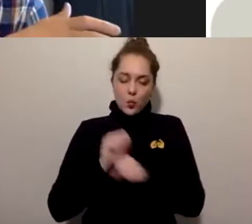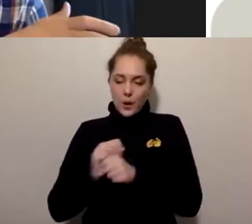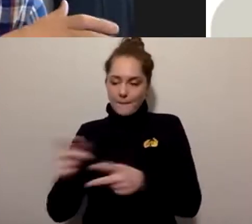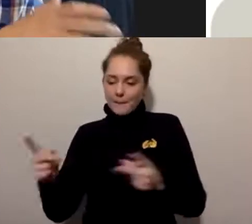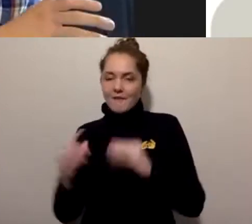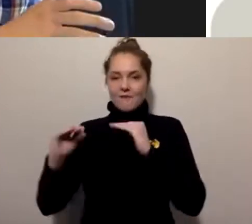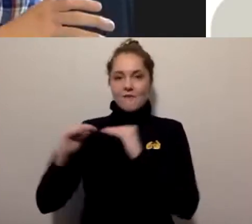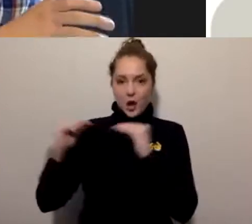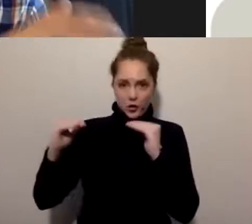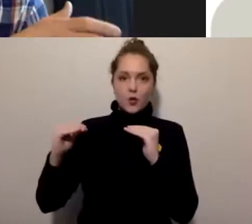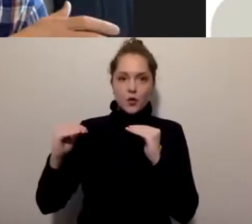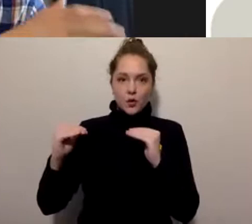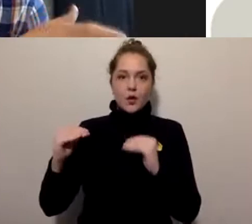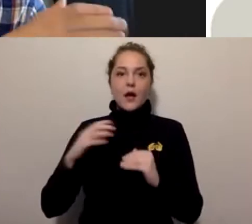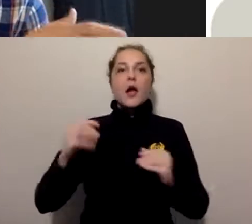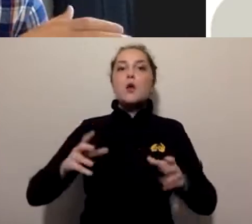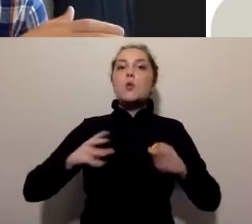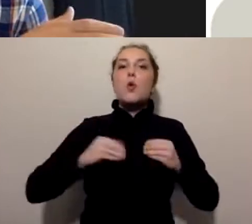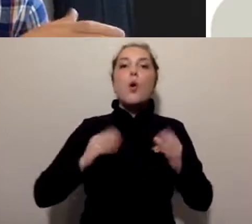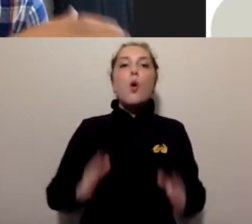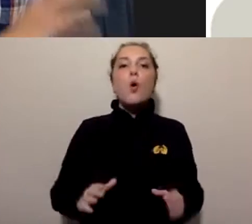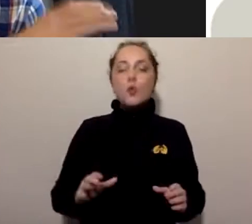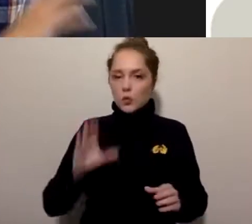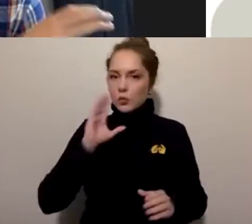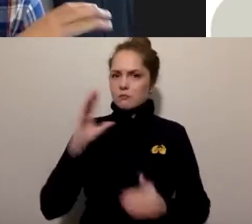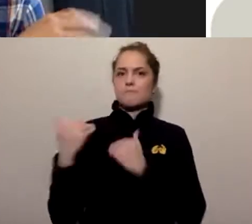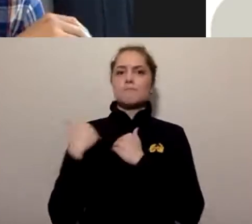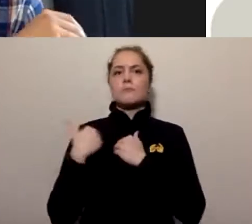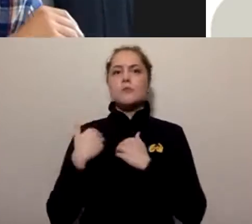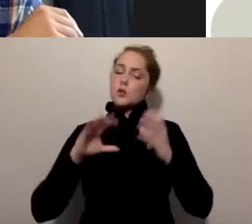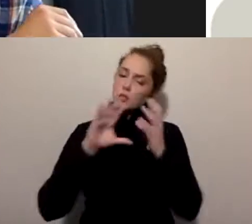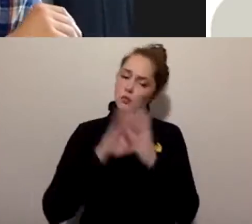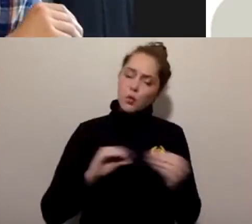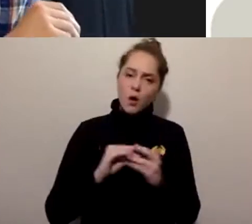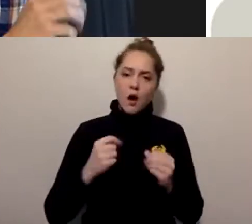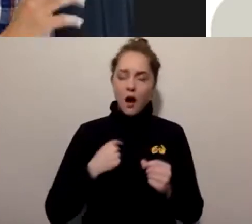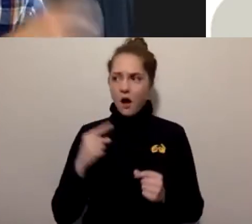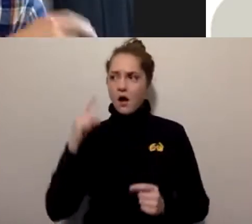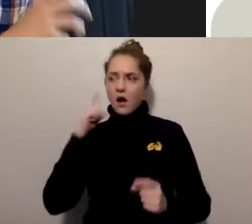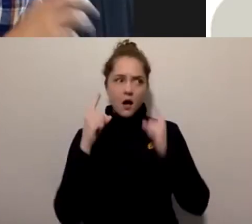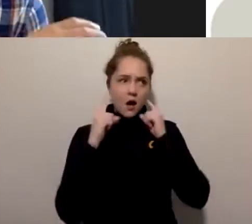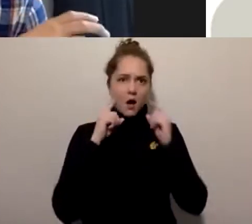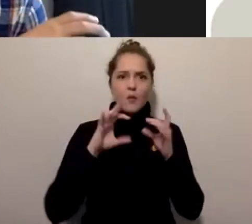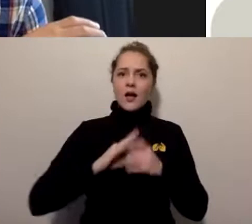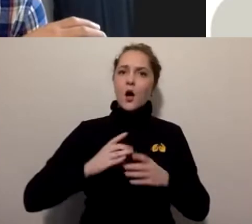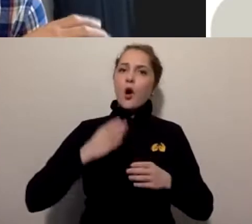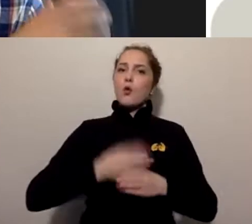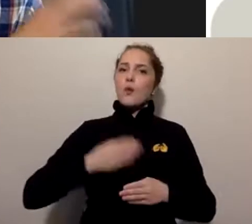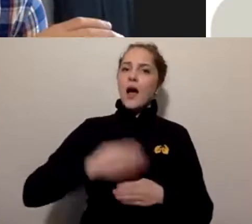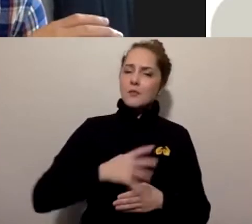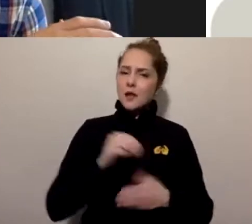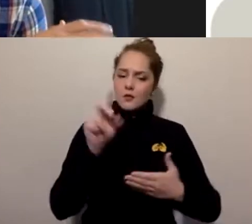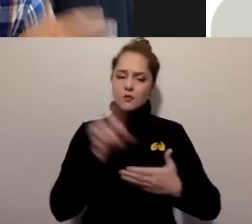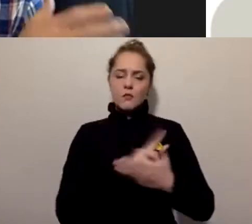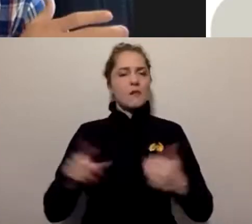fair, and that those owners can be held accountable. The stories I've heard about harassment and discrimination are